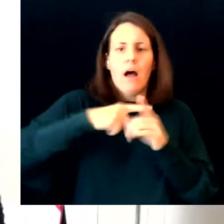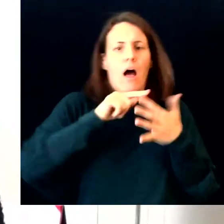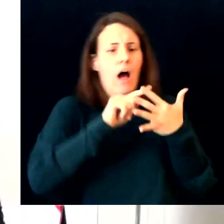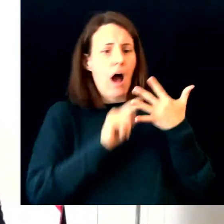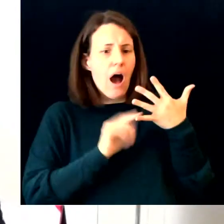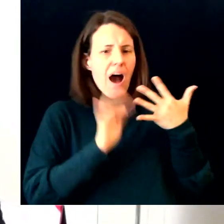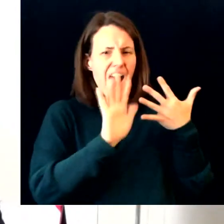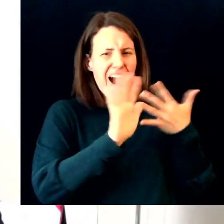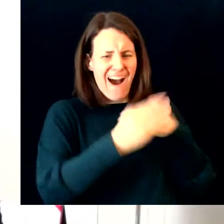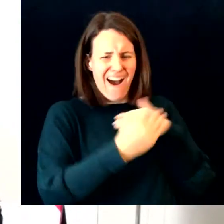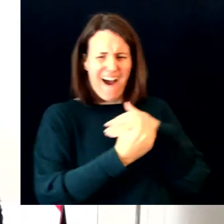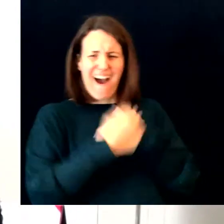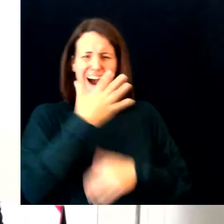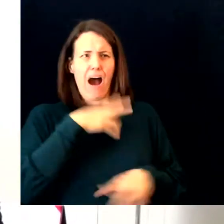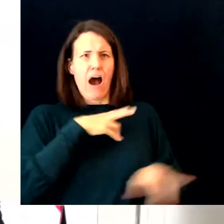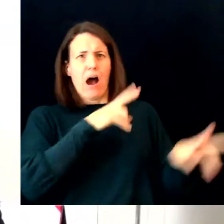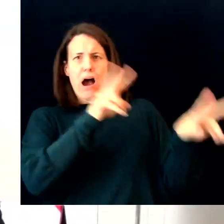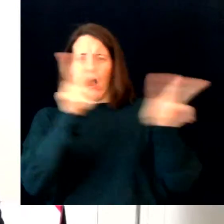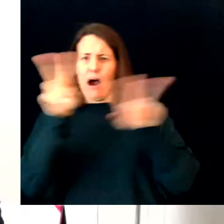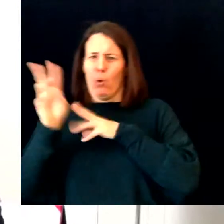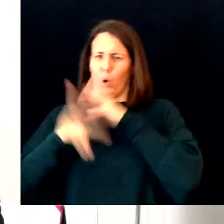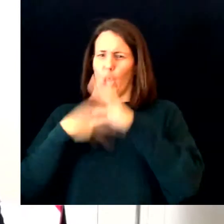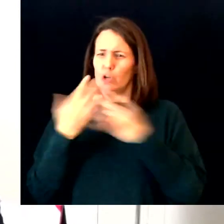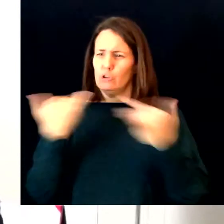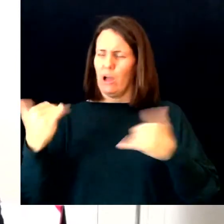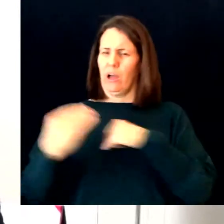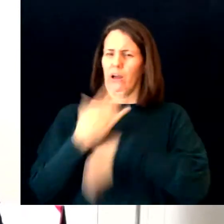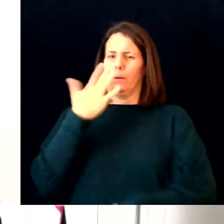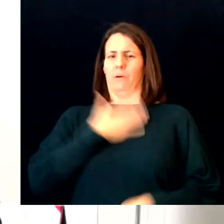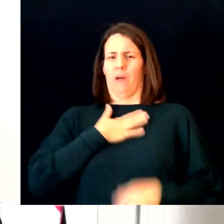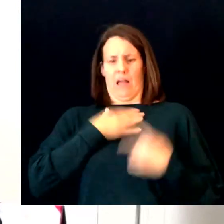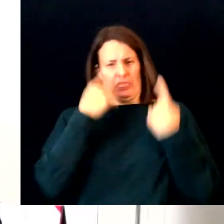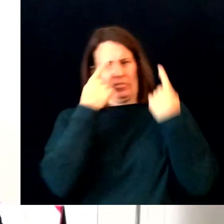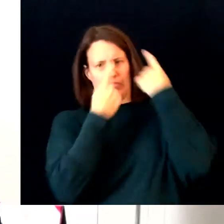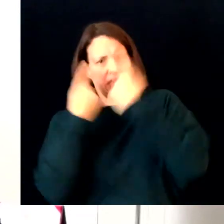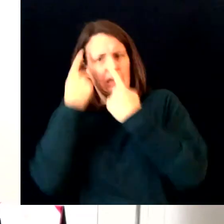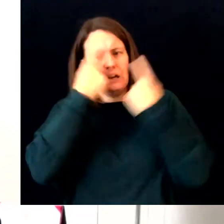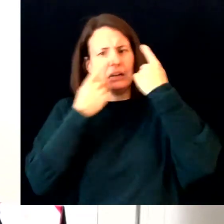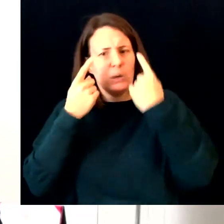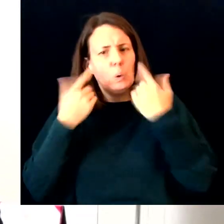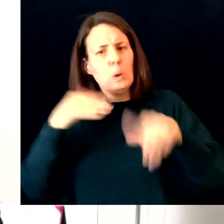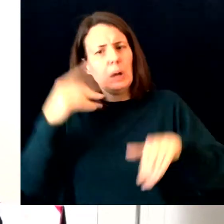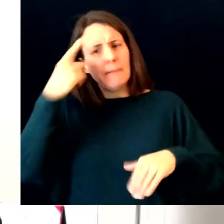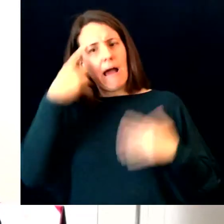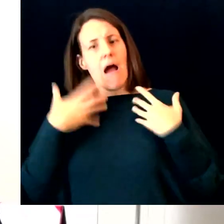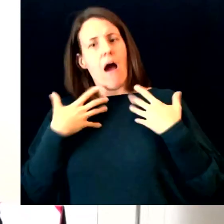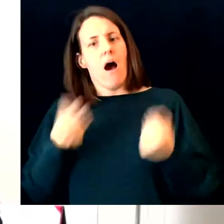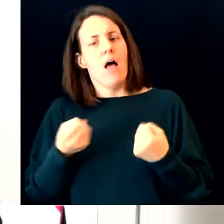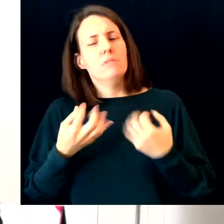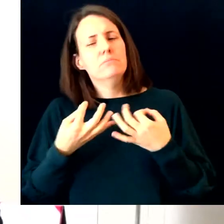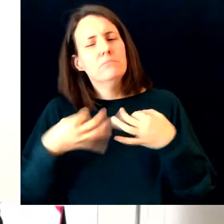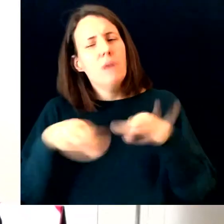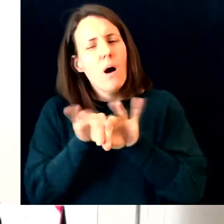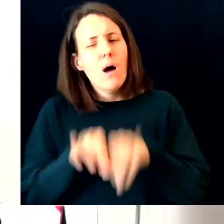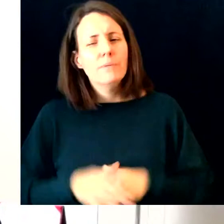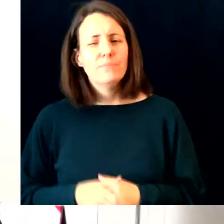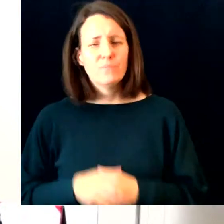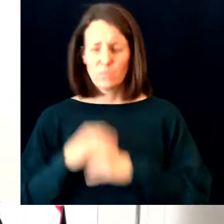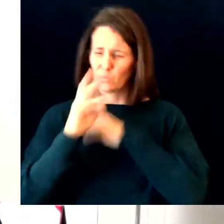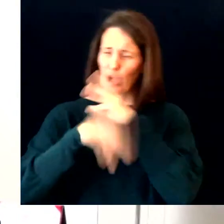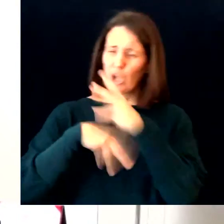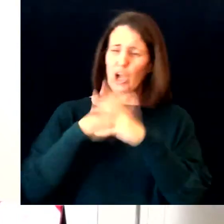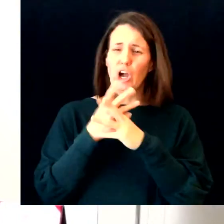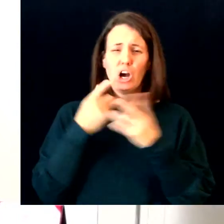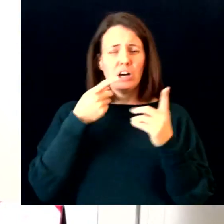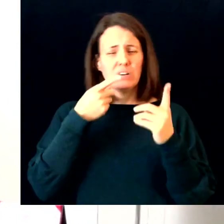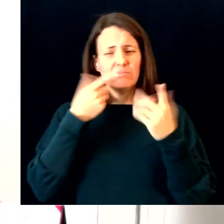that this pandemic is hard, and it continues to be hard on our kids. There was a recently released report from the Office